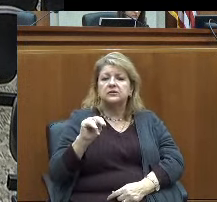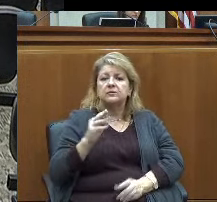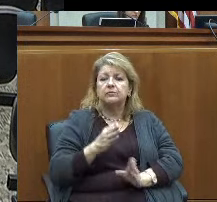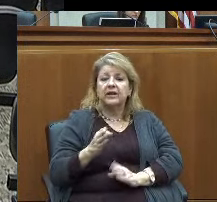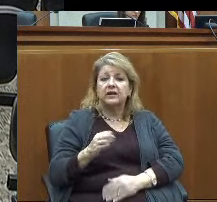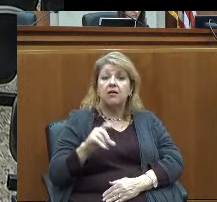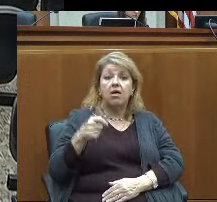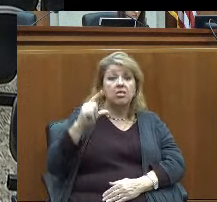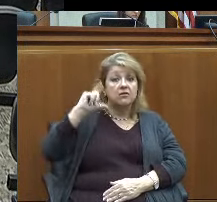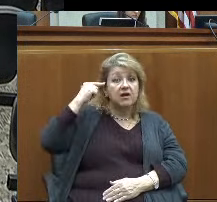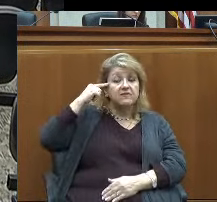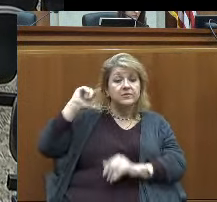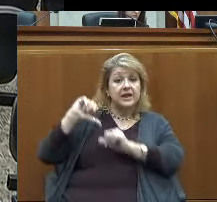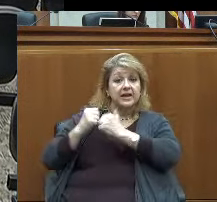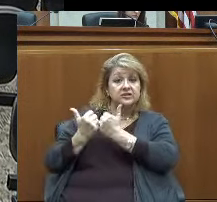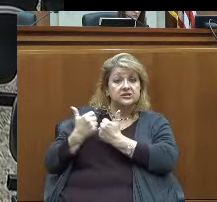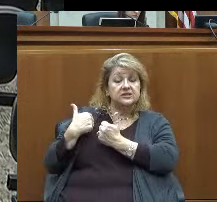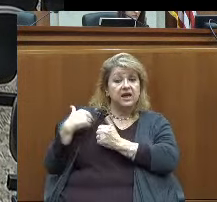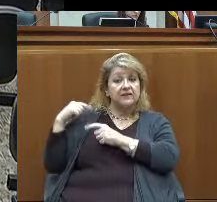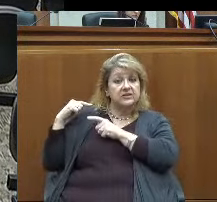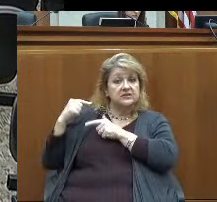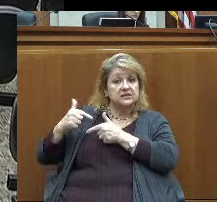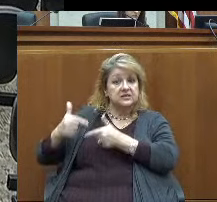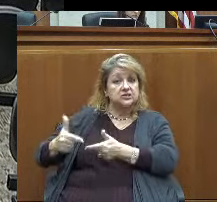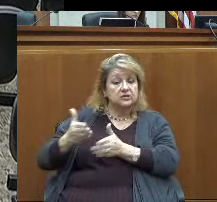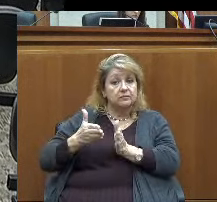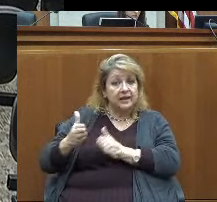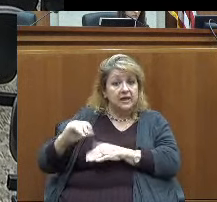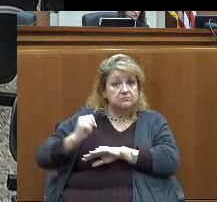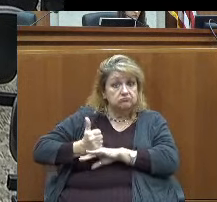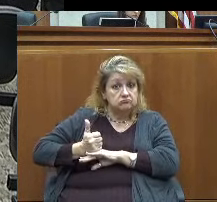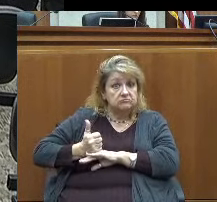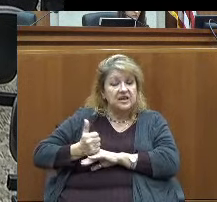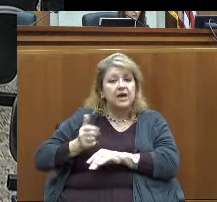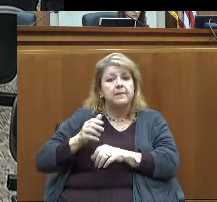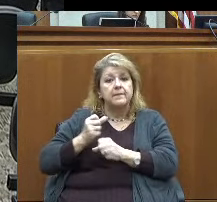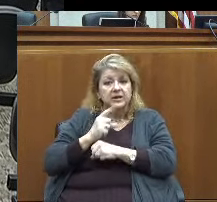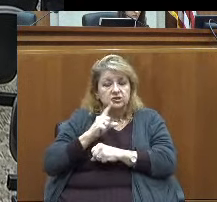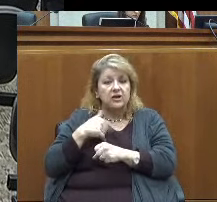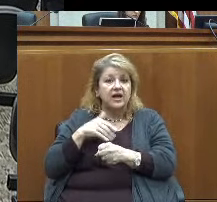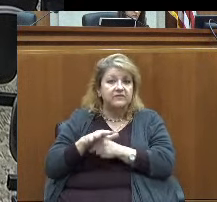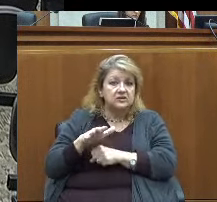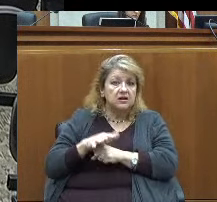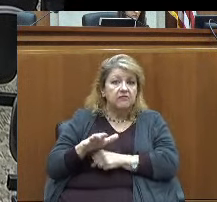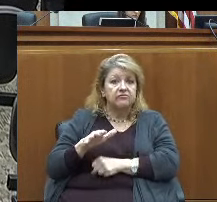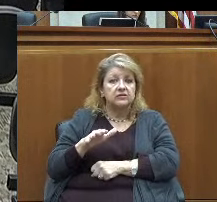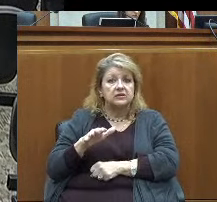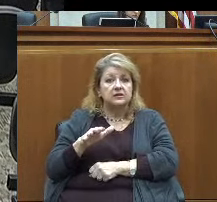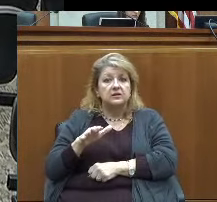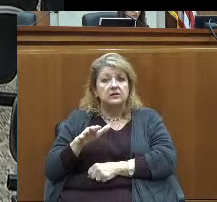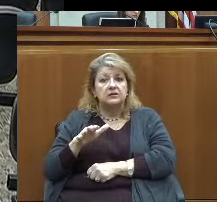other government agencies, they do have a succession plan in place to make sure we've got enough